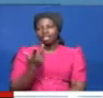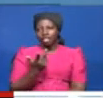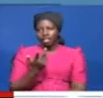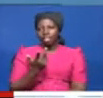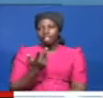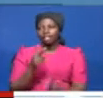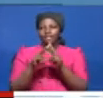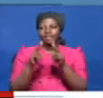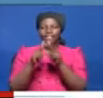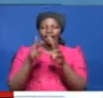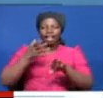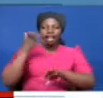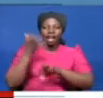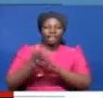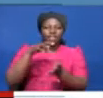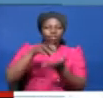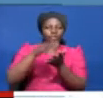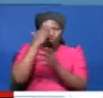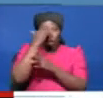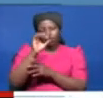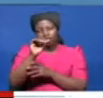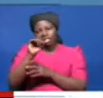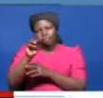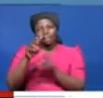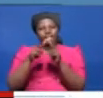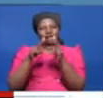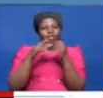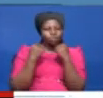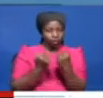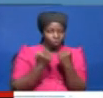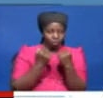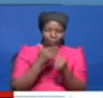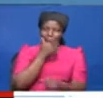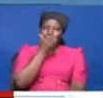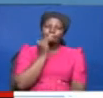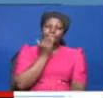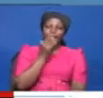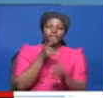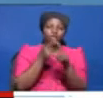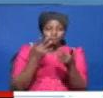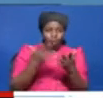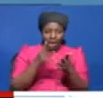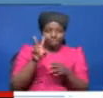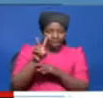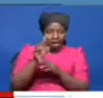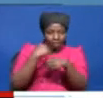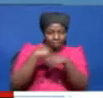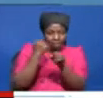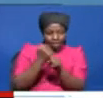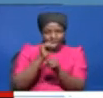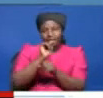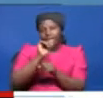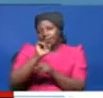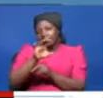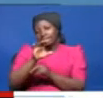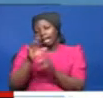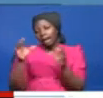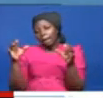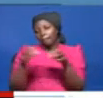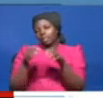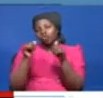complicated scenario because ODM is quite strong. Mm-hmm. The fact that Mudavadi comes from Vihiga makes ANC not a party you can actually wish